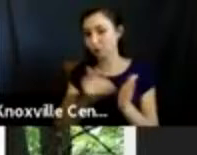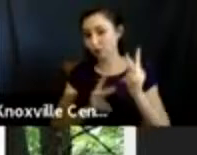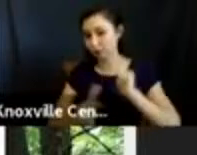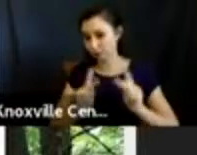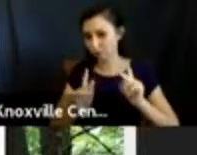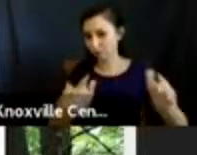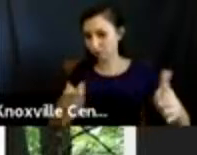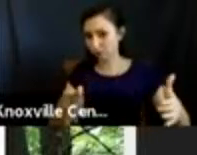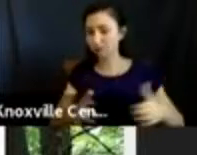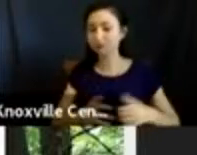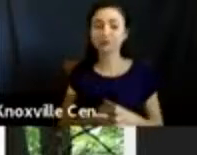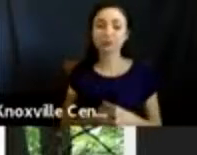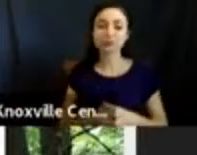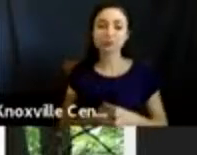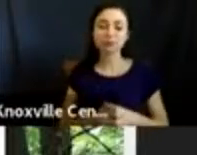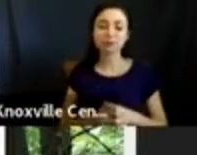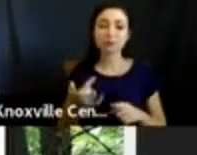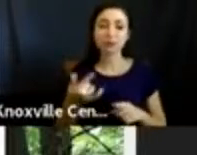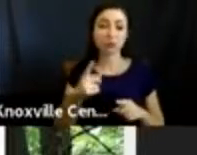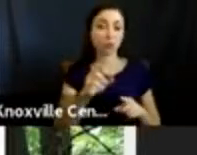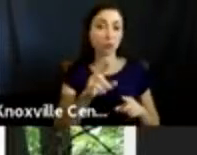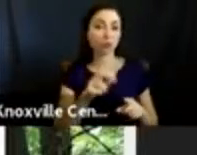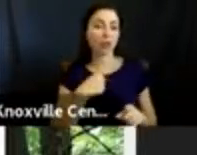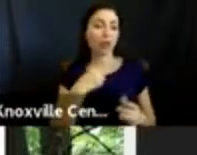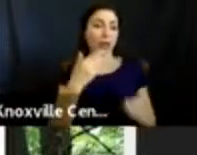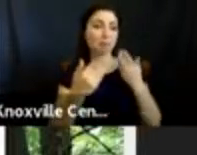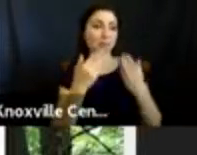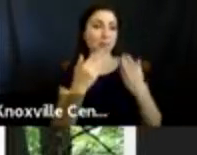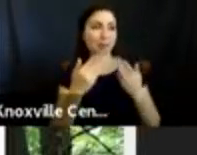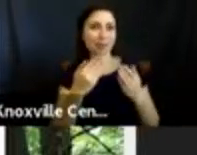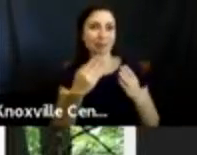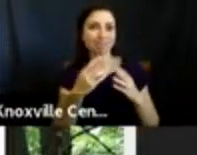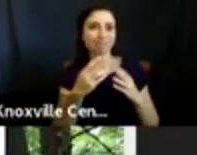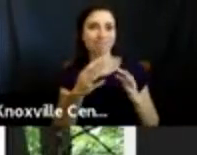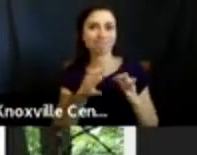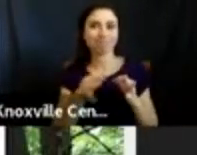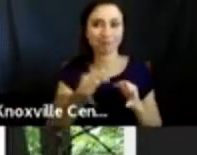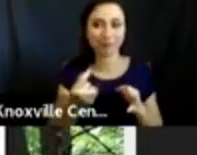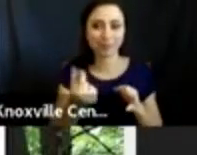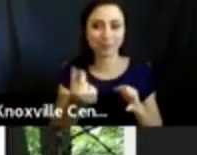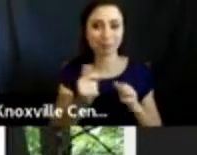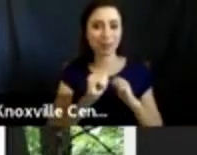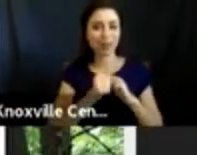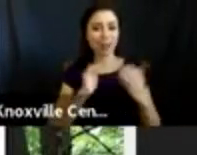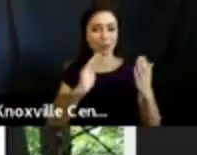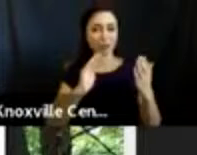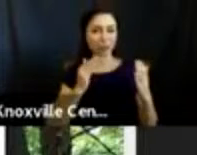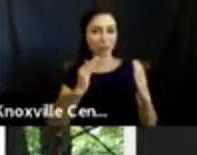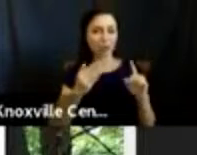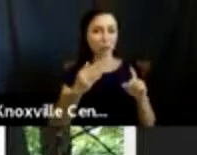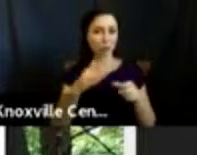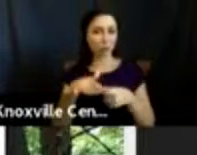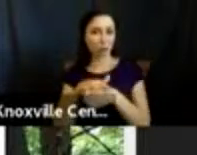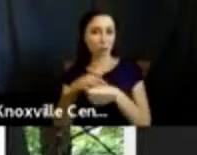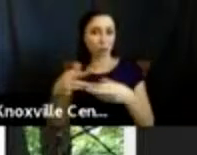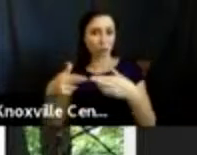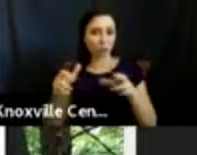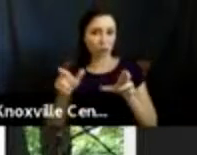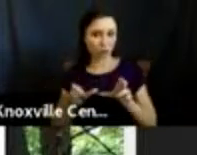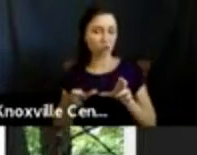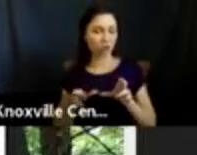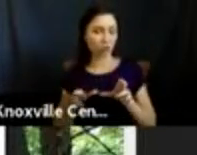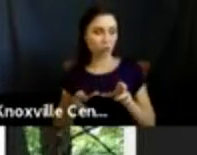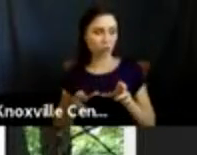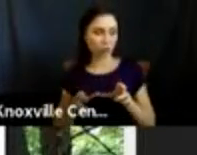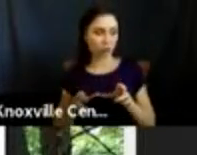may be jumping ahead a little bit on Dr. Shamia's information. How does that compare with regional figures? I'm